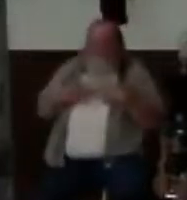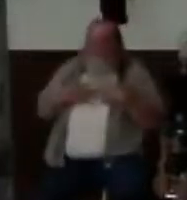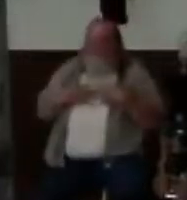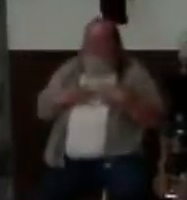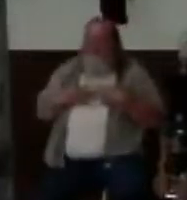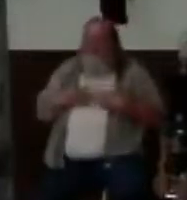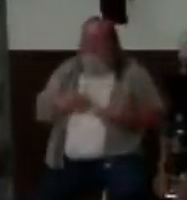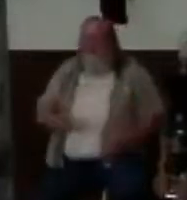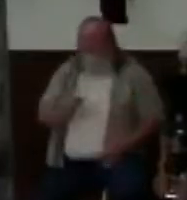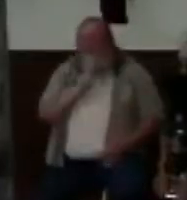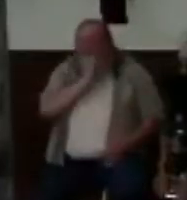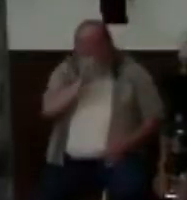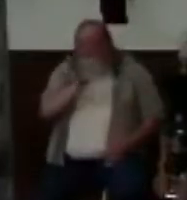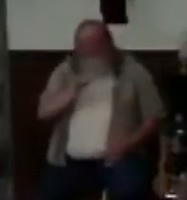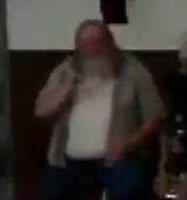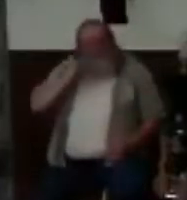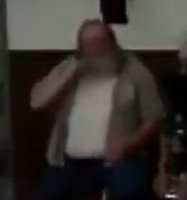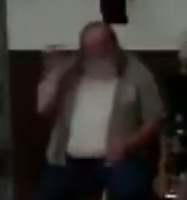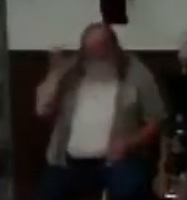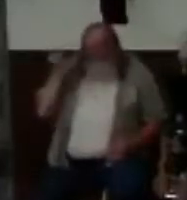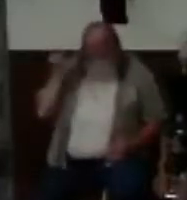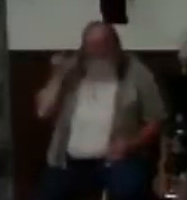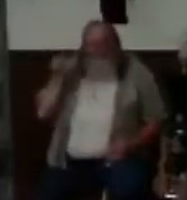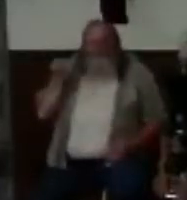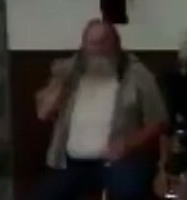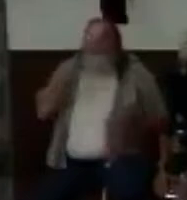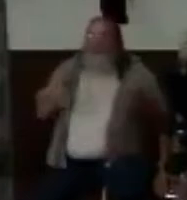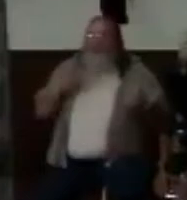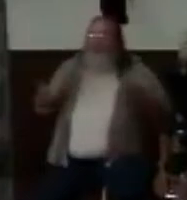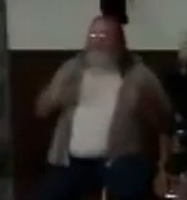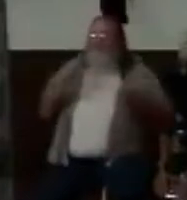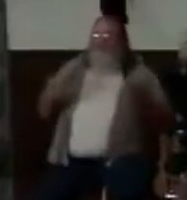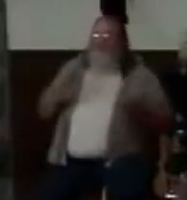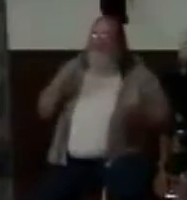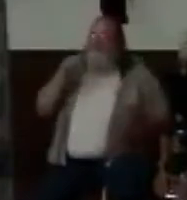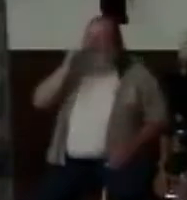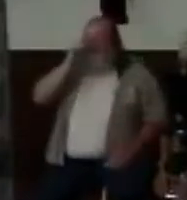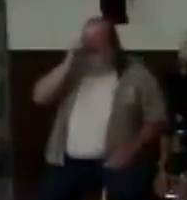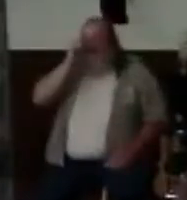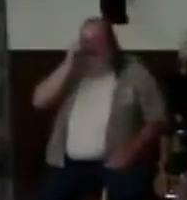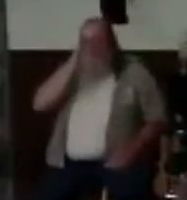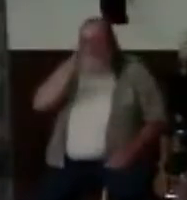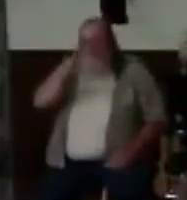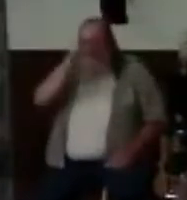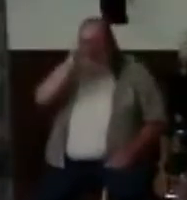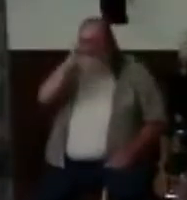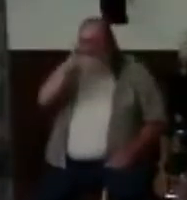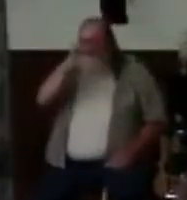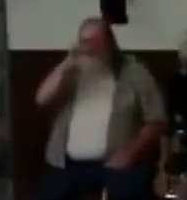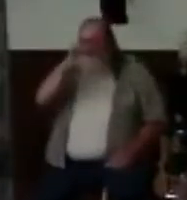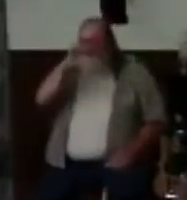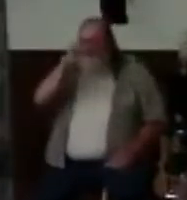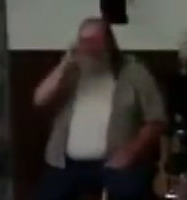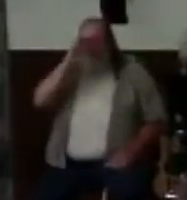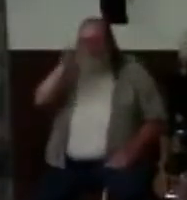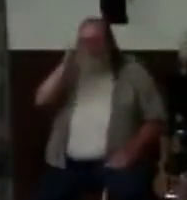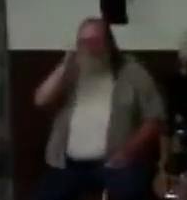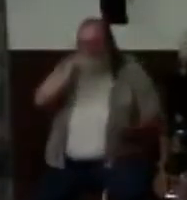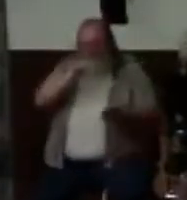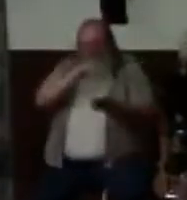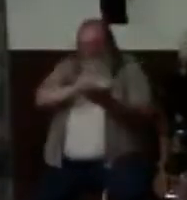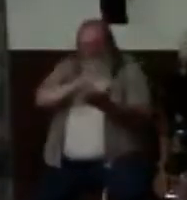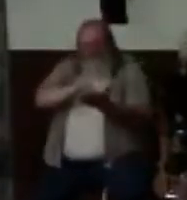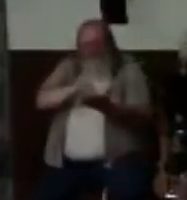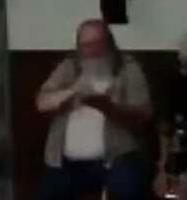be joyful for that. I mean, can you really wrap your head around 100,000 people in